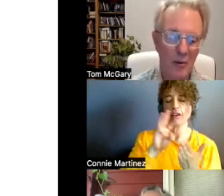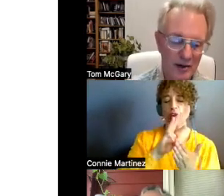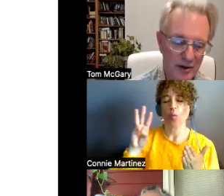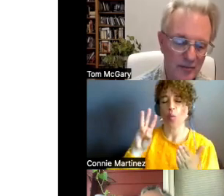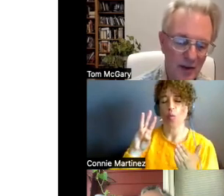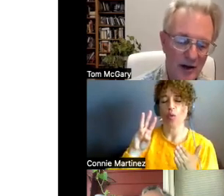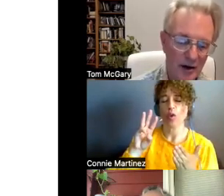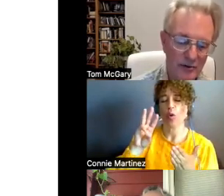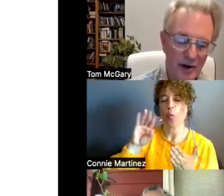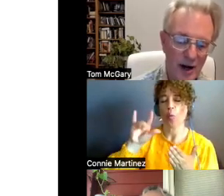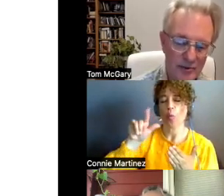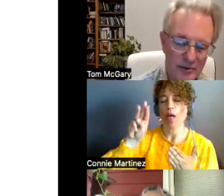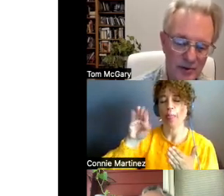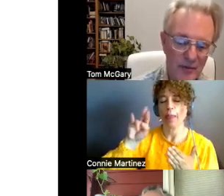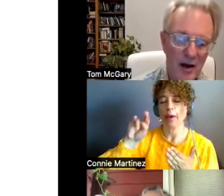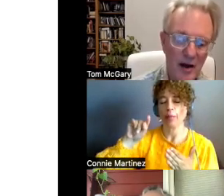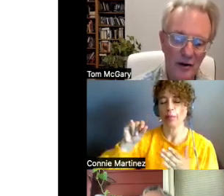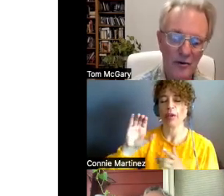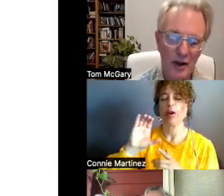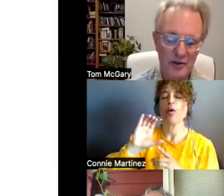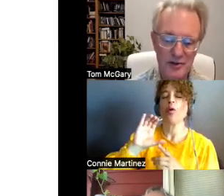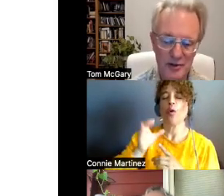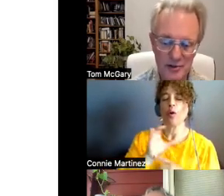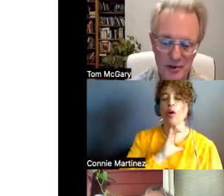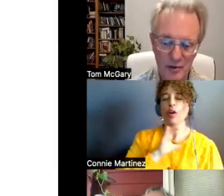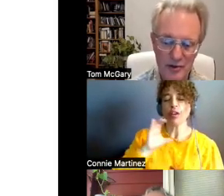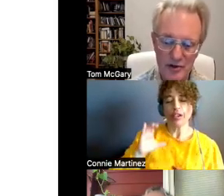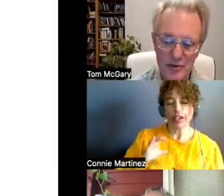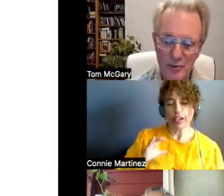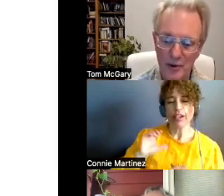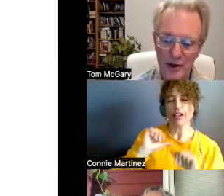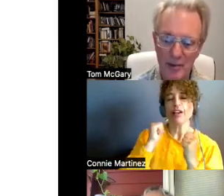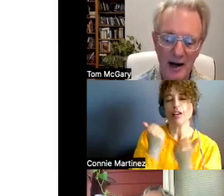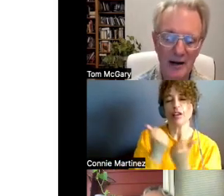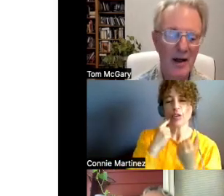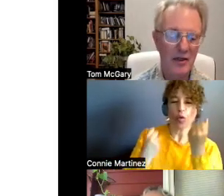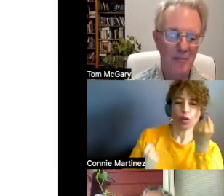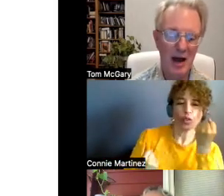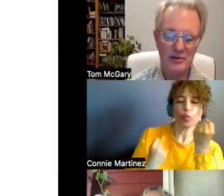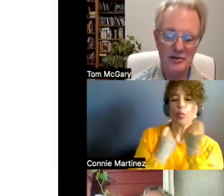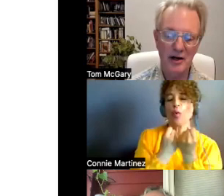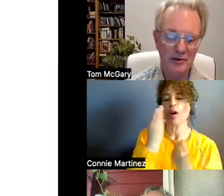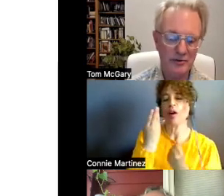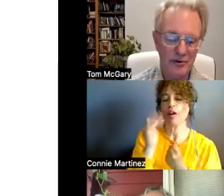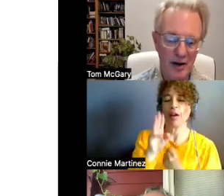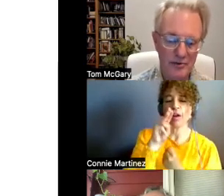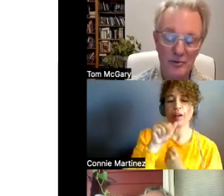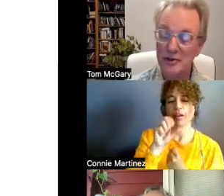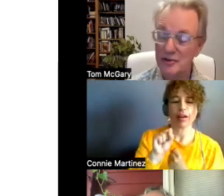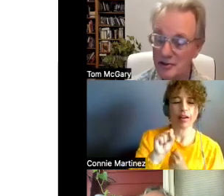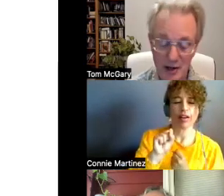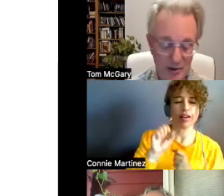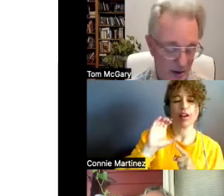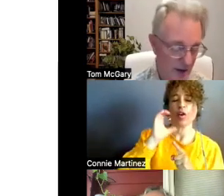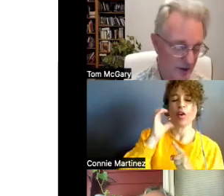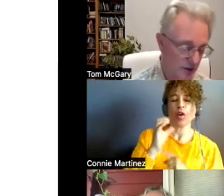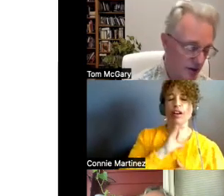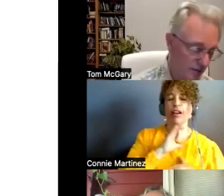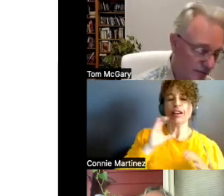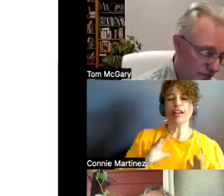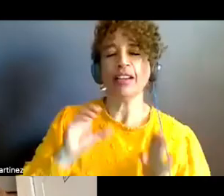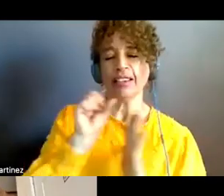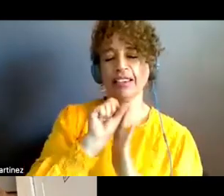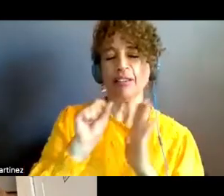and Wilmington Cultural Councils, local agencies which are supported by the Mass Cultural Council, which is a state